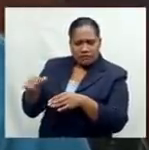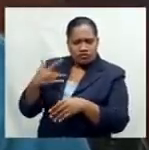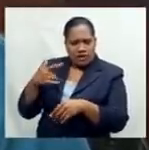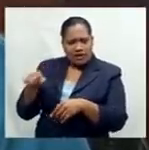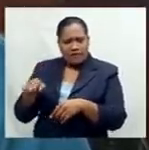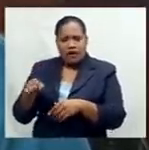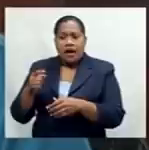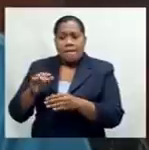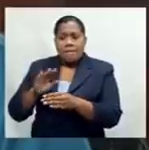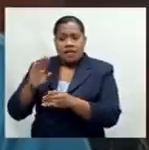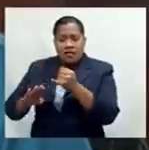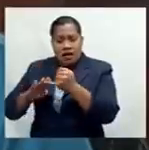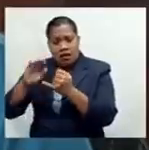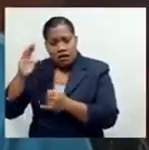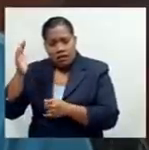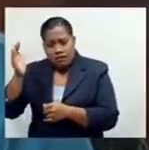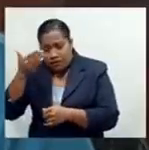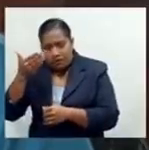failure.